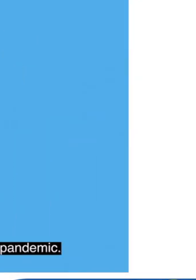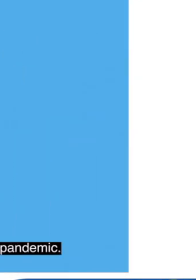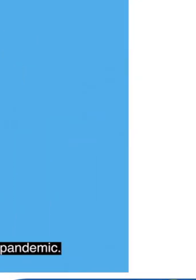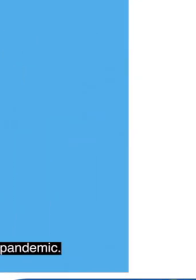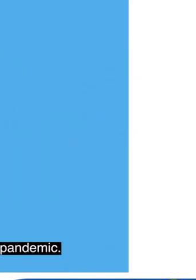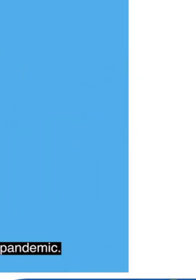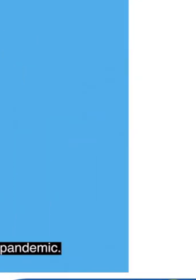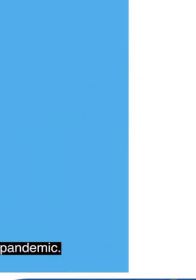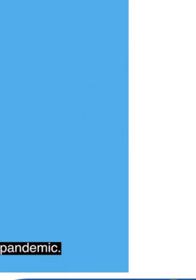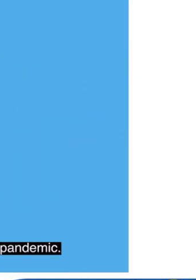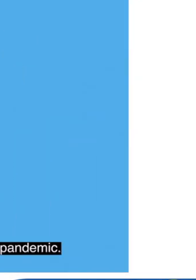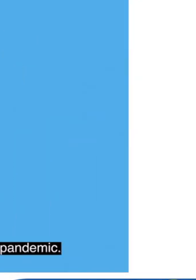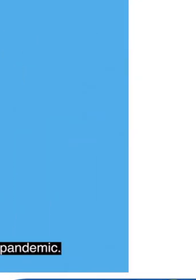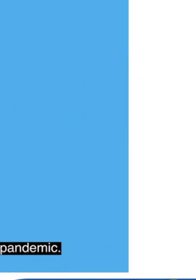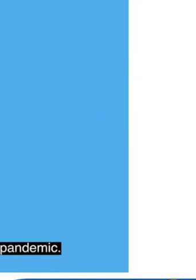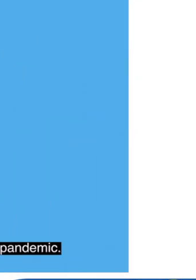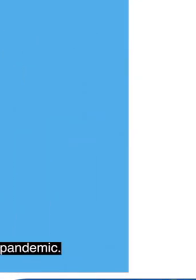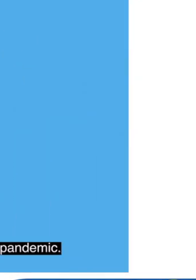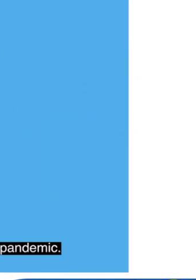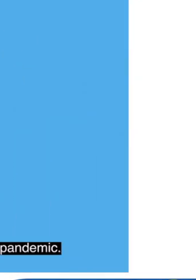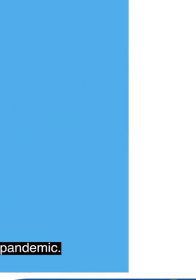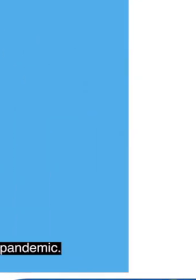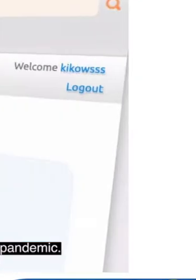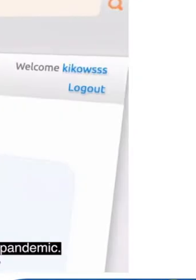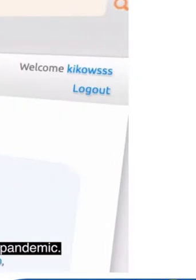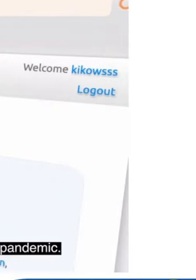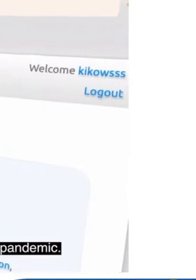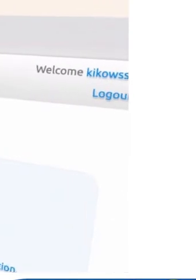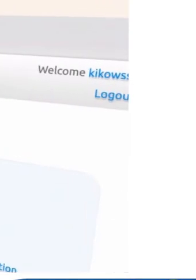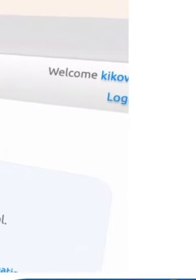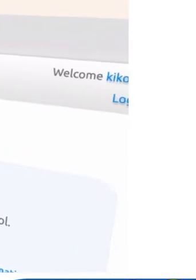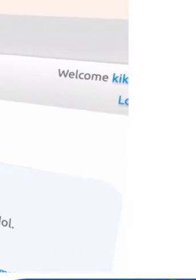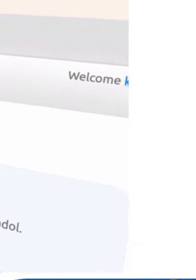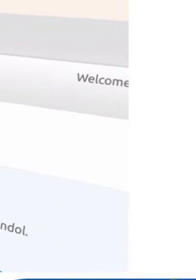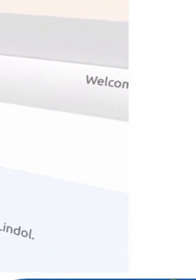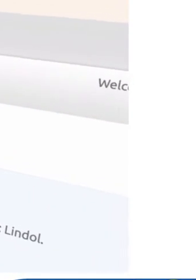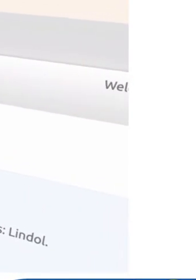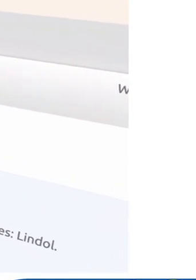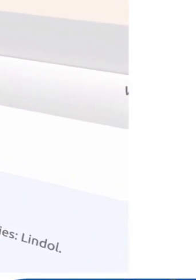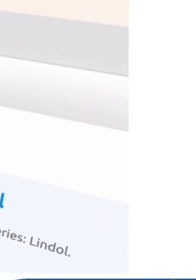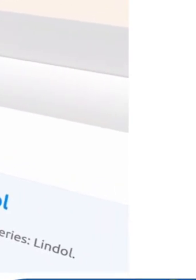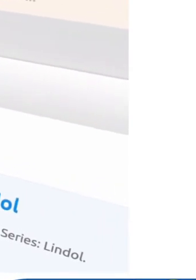We already had an online Starbucks portal set up before the pandemic.